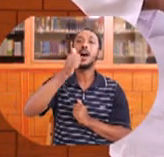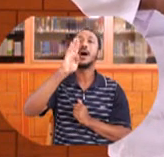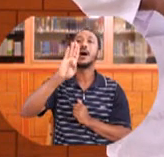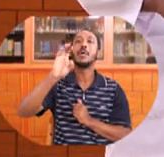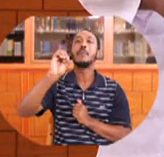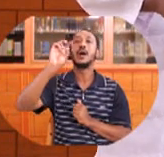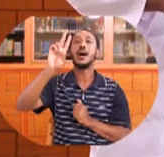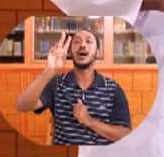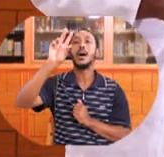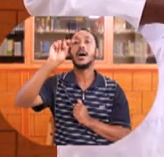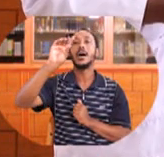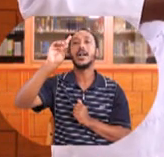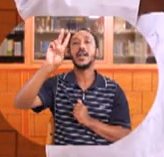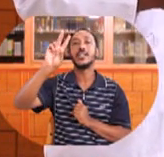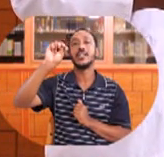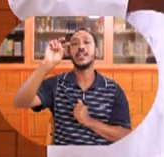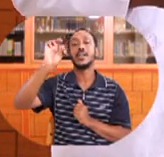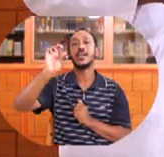the atmosphere.